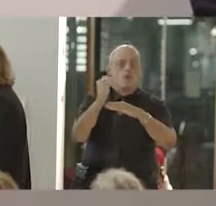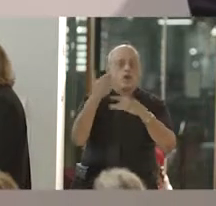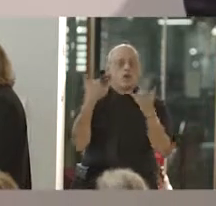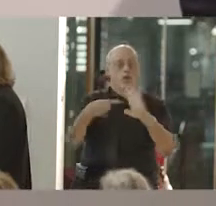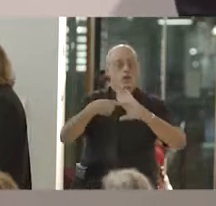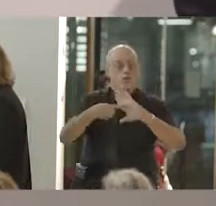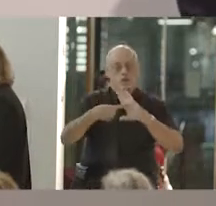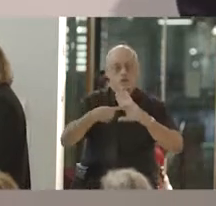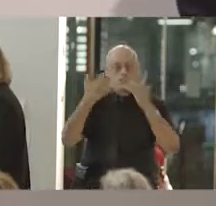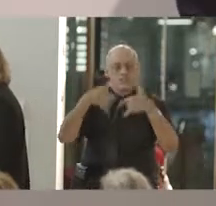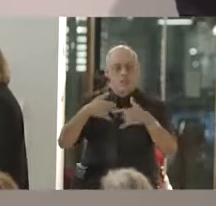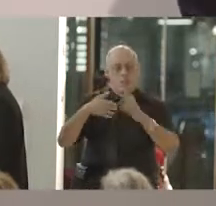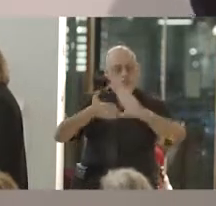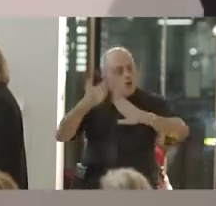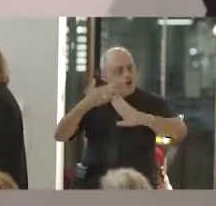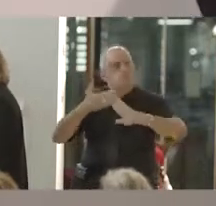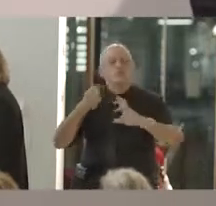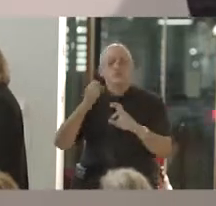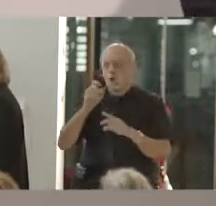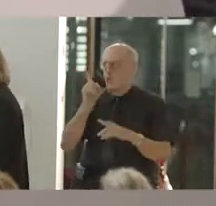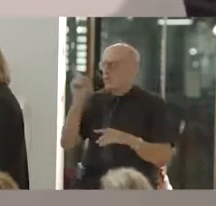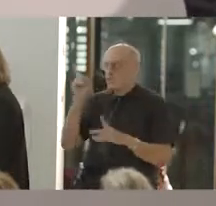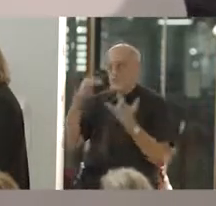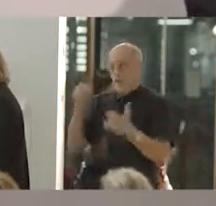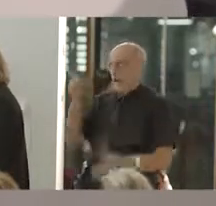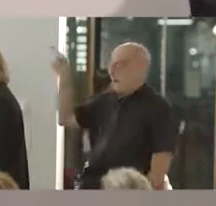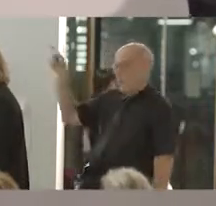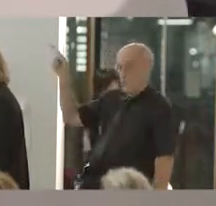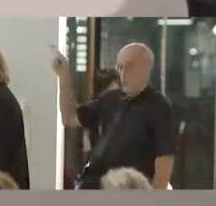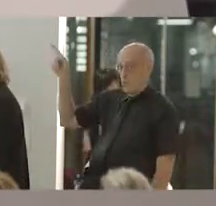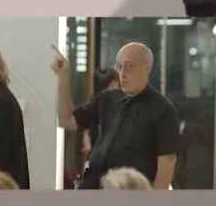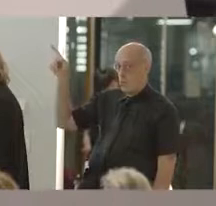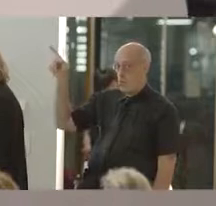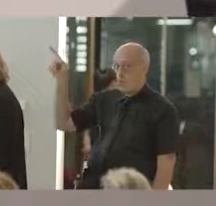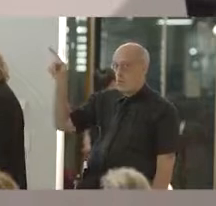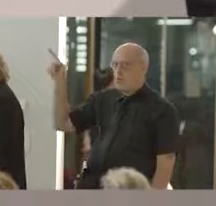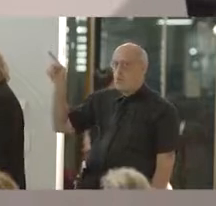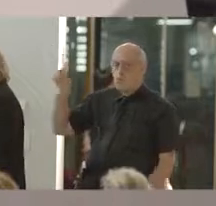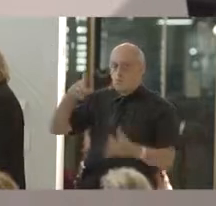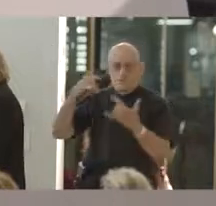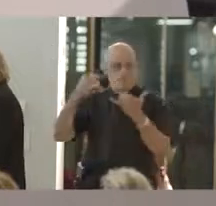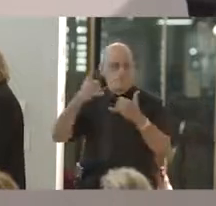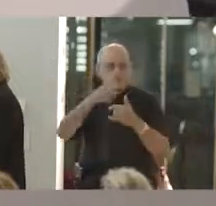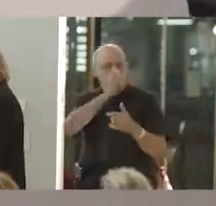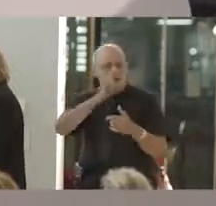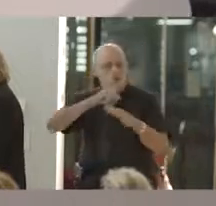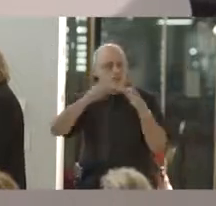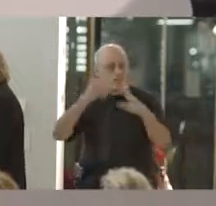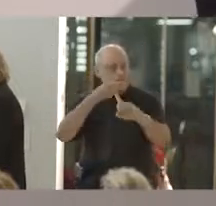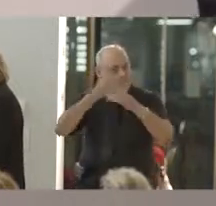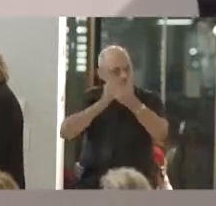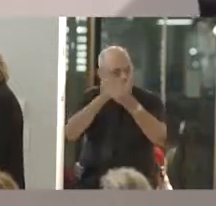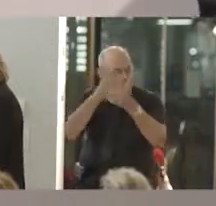models are still being run, so this is where we are now. Things and it's right at a tolerance, so it's